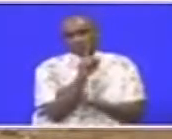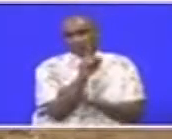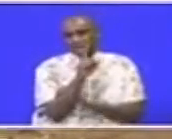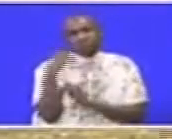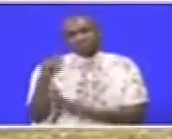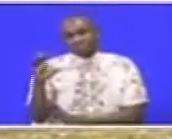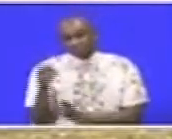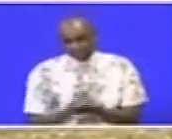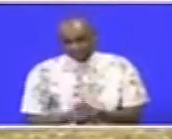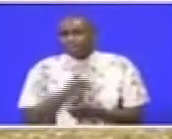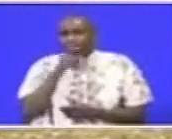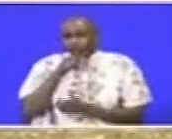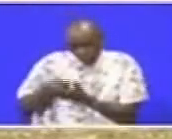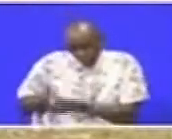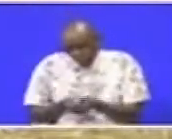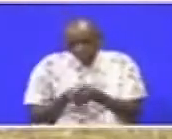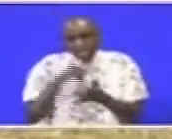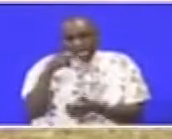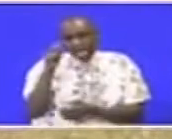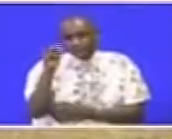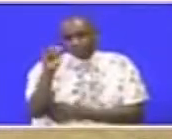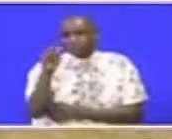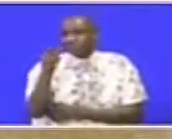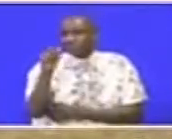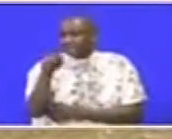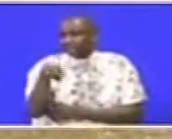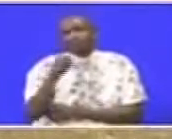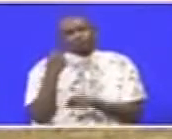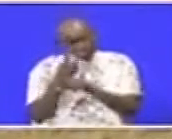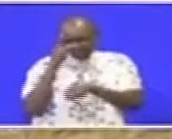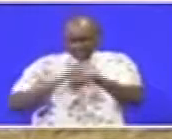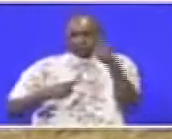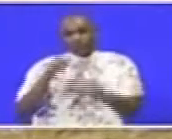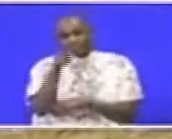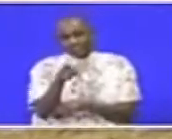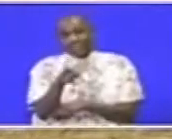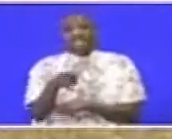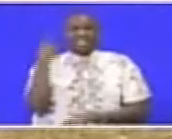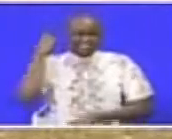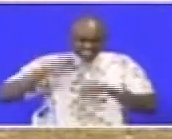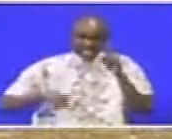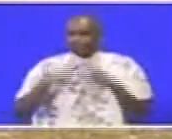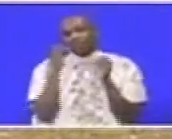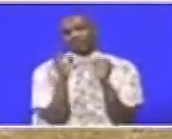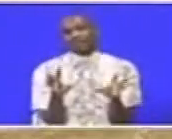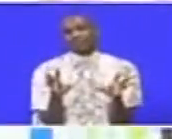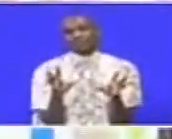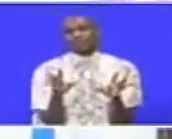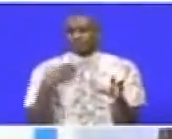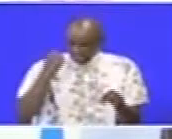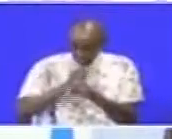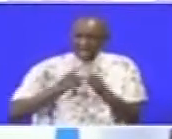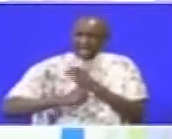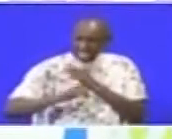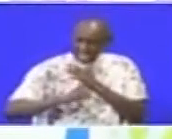Tigoi. In boys hockey, host Kamusinga bagged the national title for the 12th time after missing out on last year's title. We play tough, solid